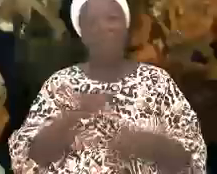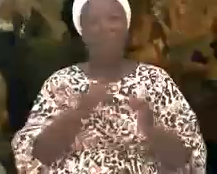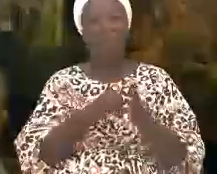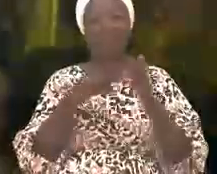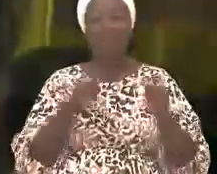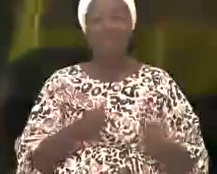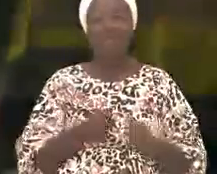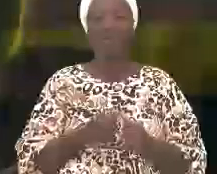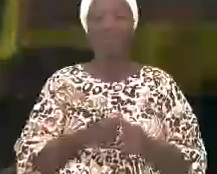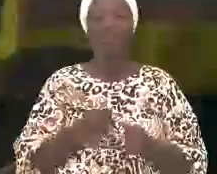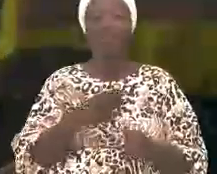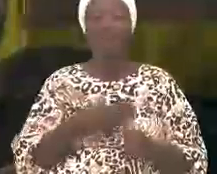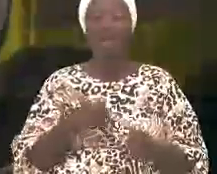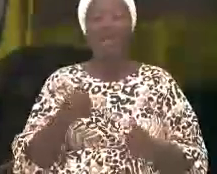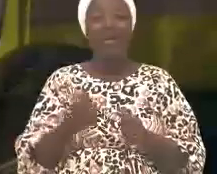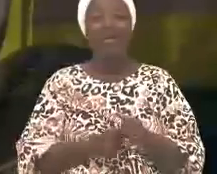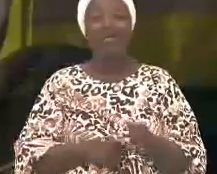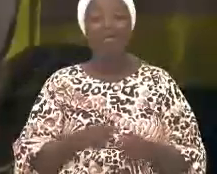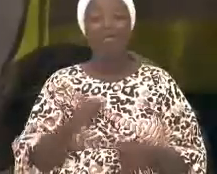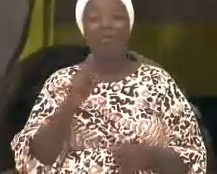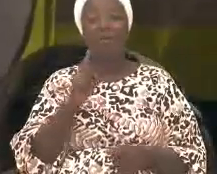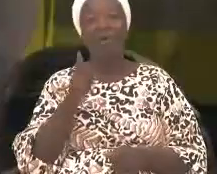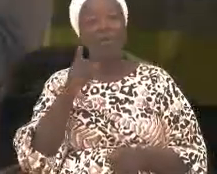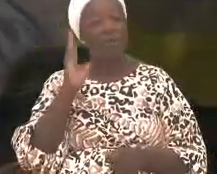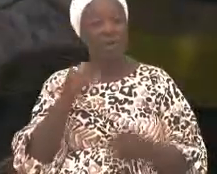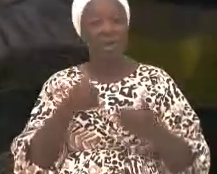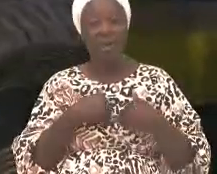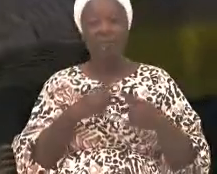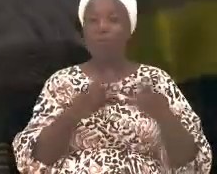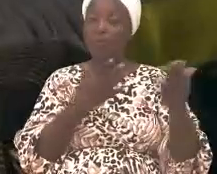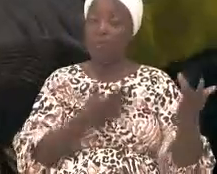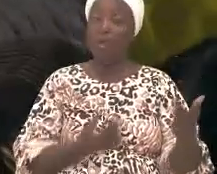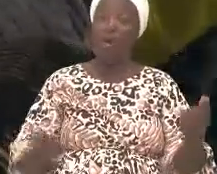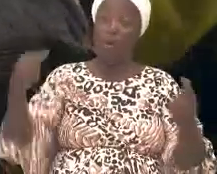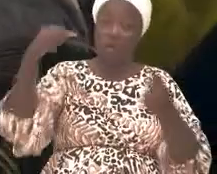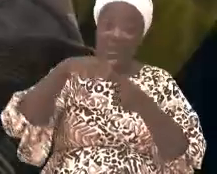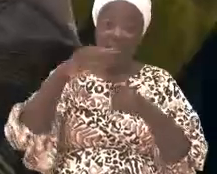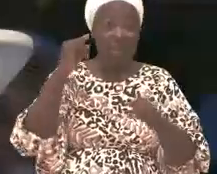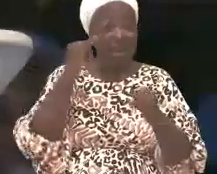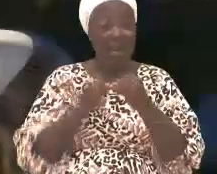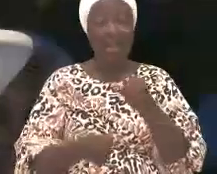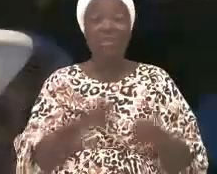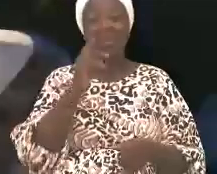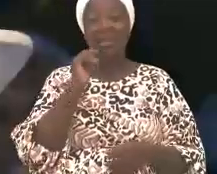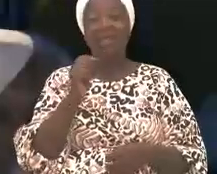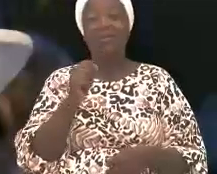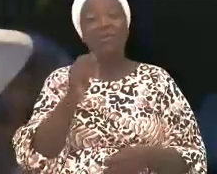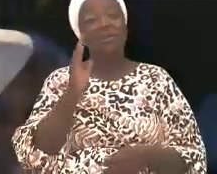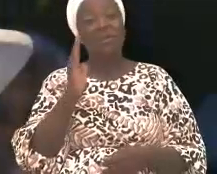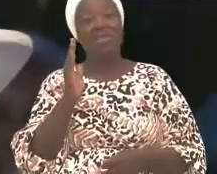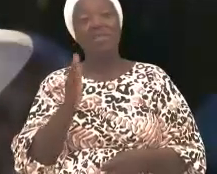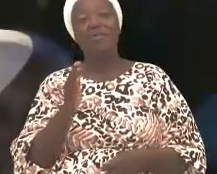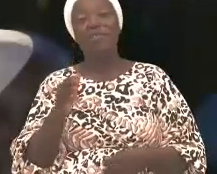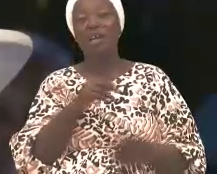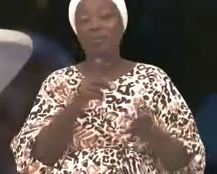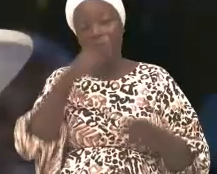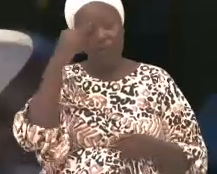And everybody, you will wait till the last testimony, because you are going to give